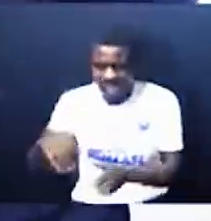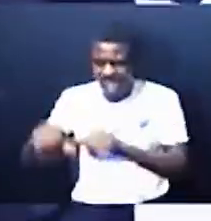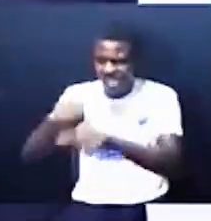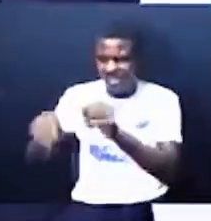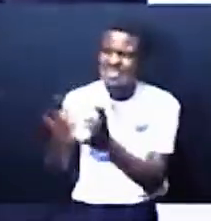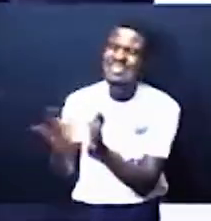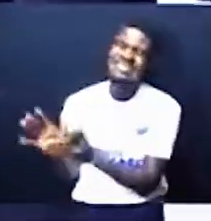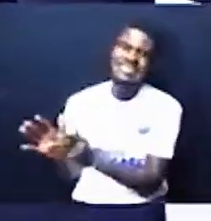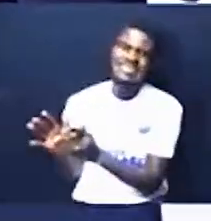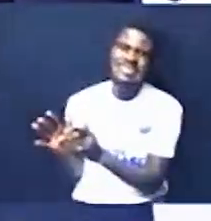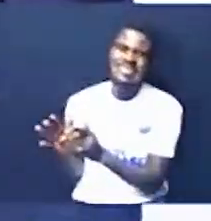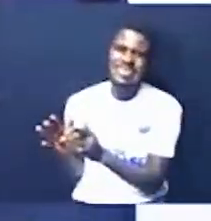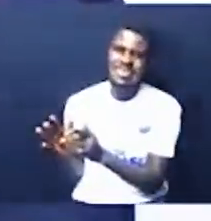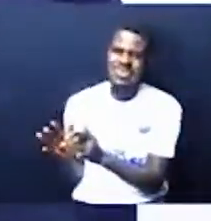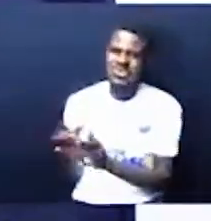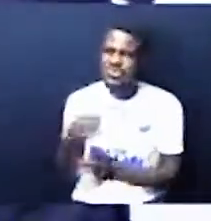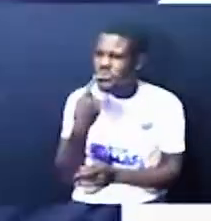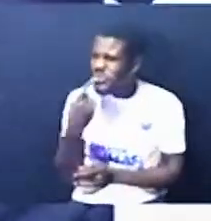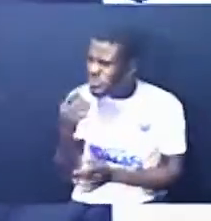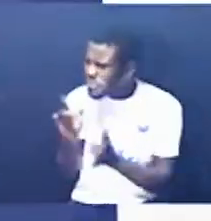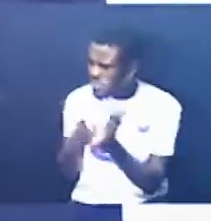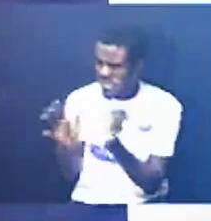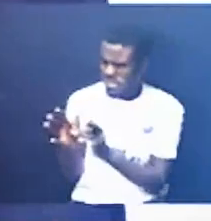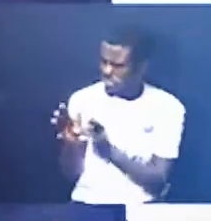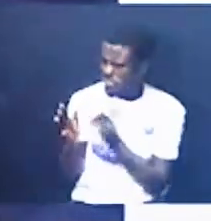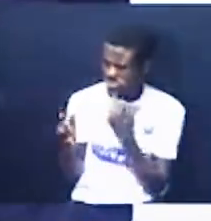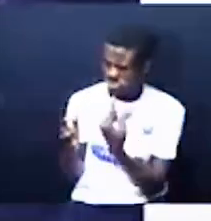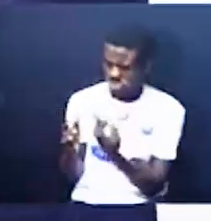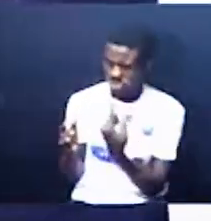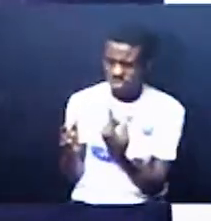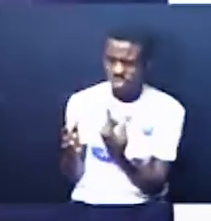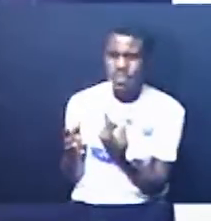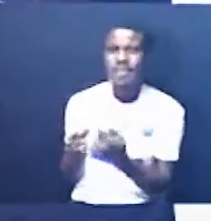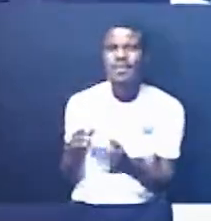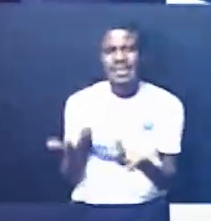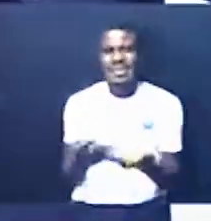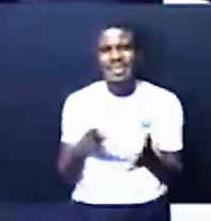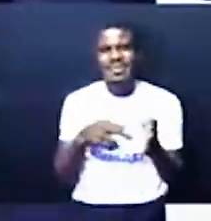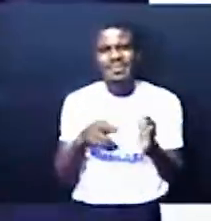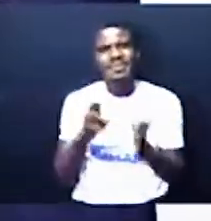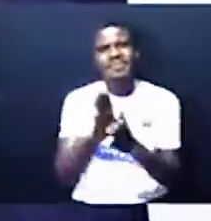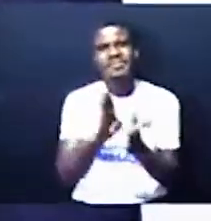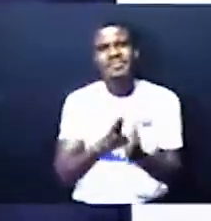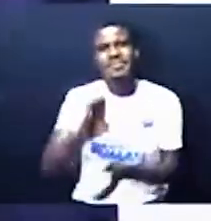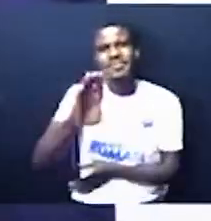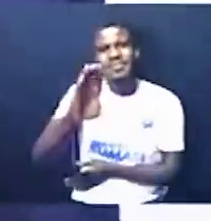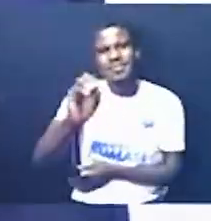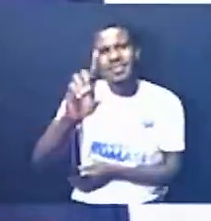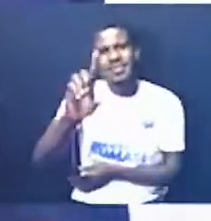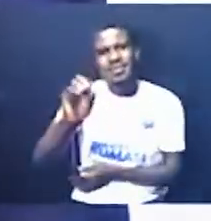Nazareth. Who is this Jesus? Colossians 1. Verse